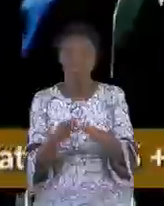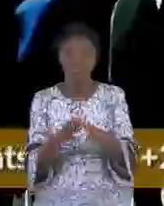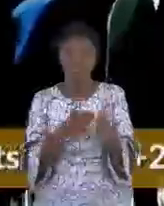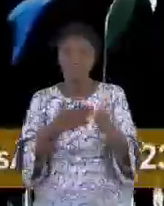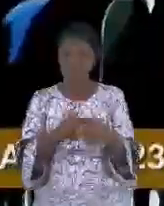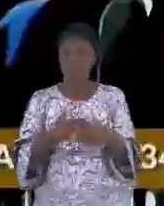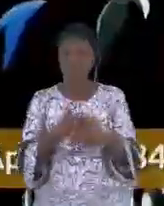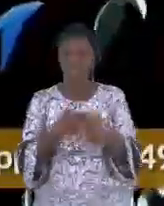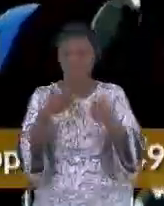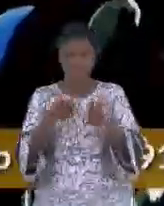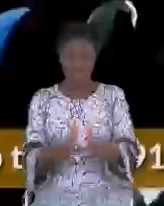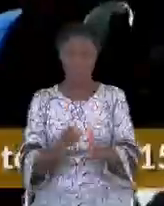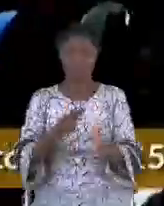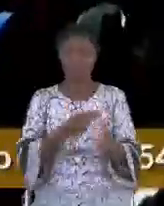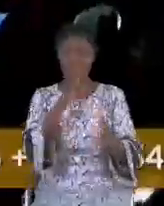be very fast.